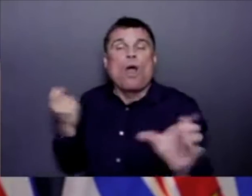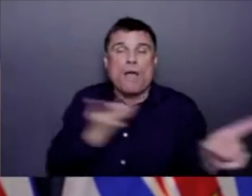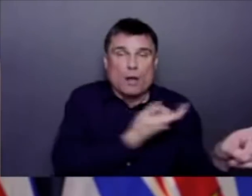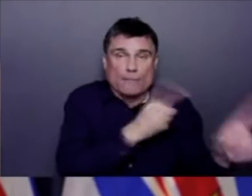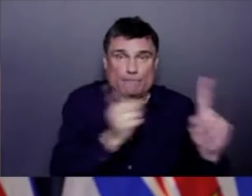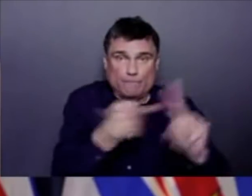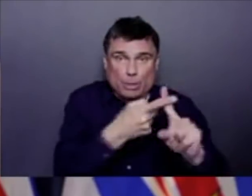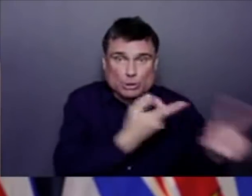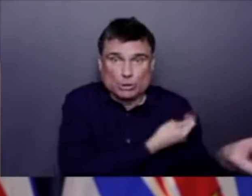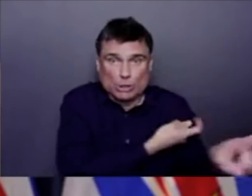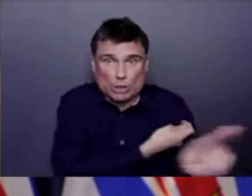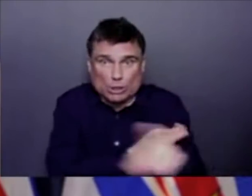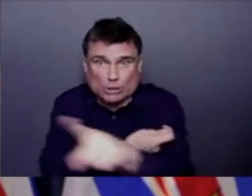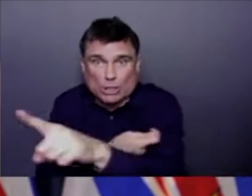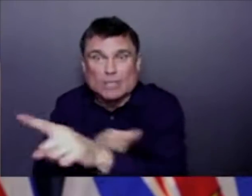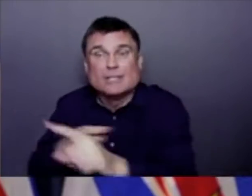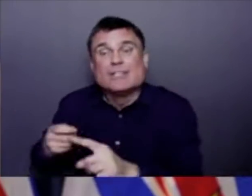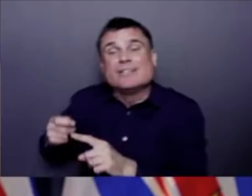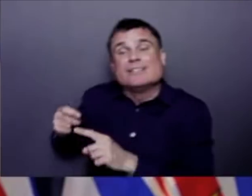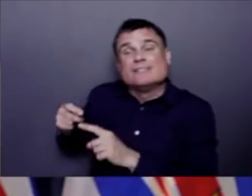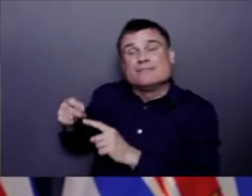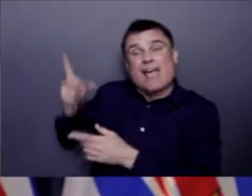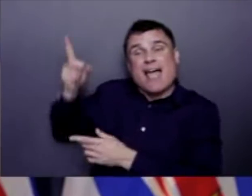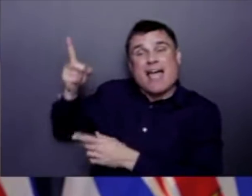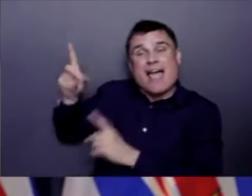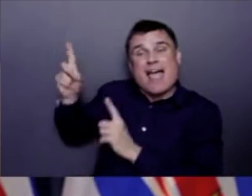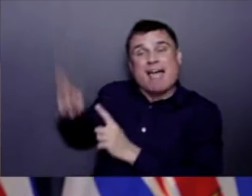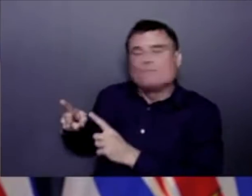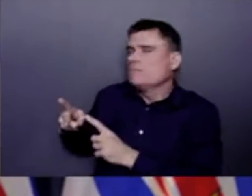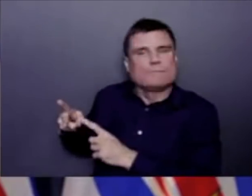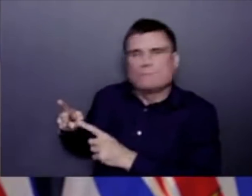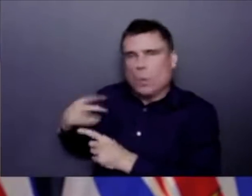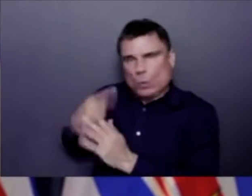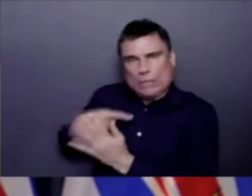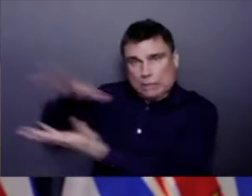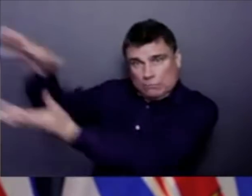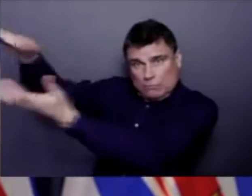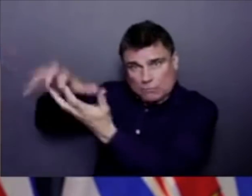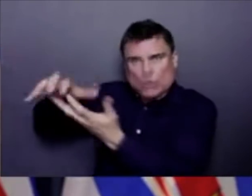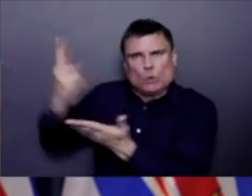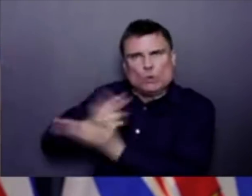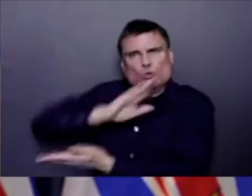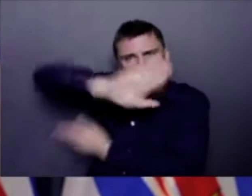week to approximately 20,000 in the third week, and that's building up and